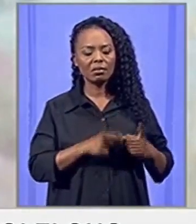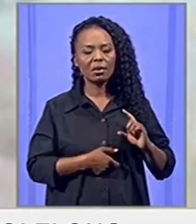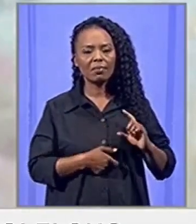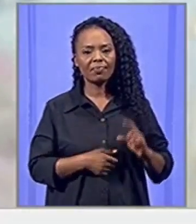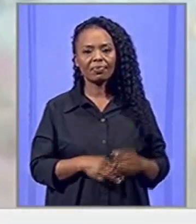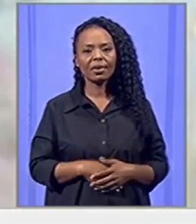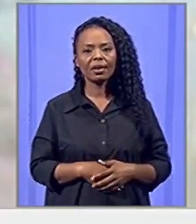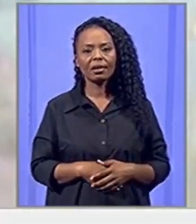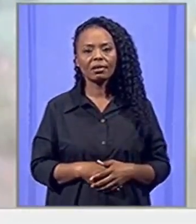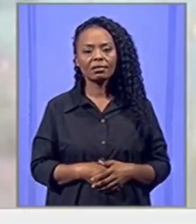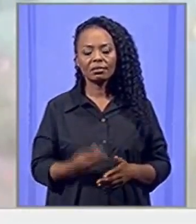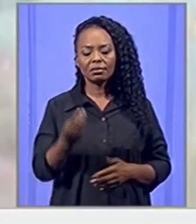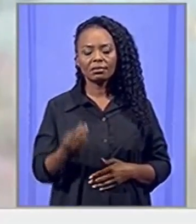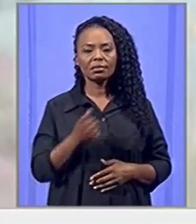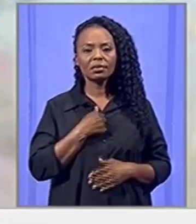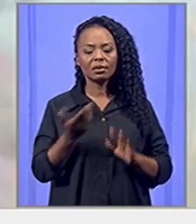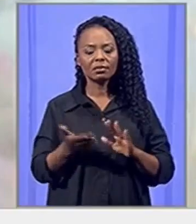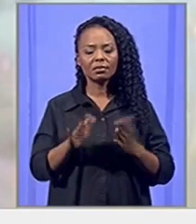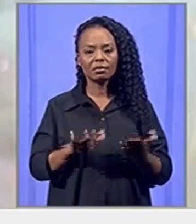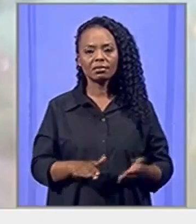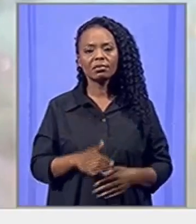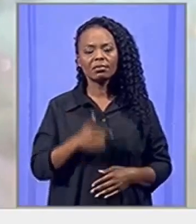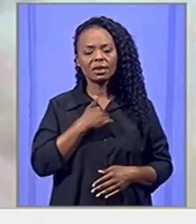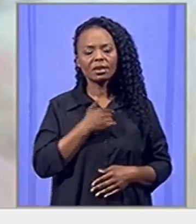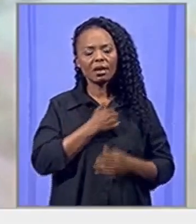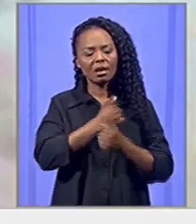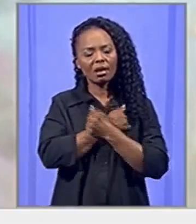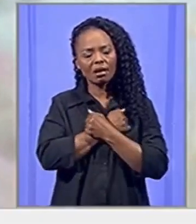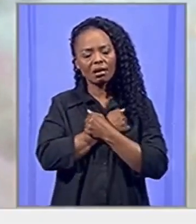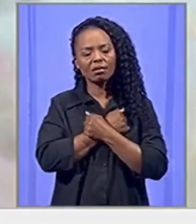Ke lahletswe ke ngwana, ke ne ke mo rata.